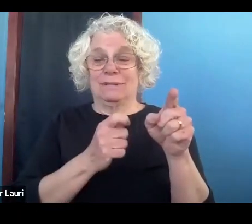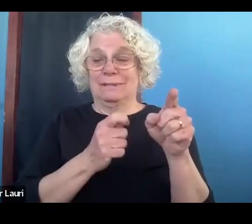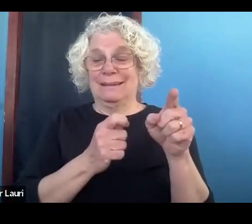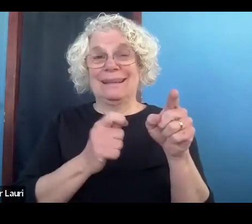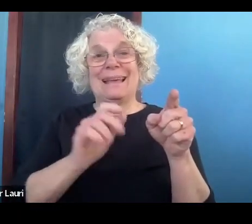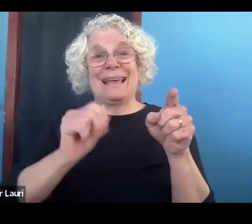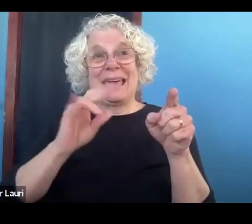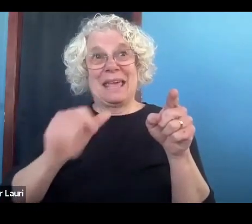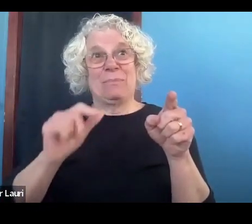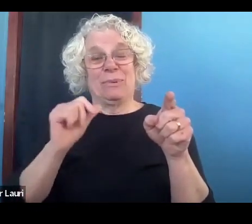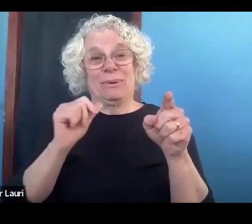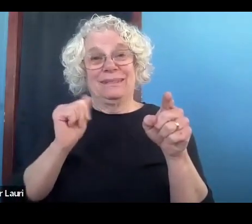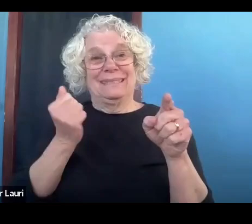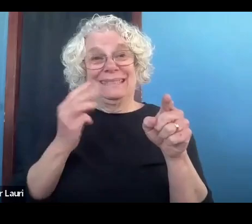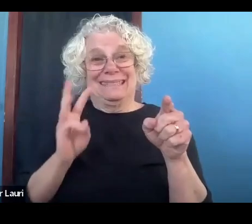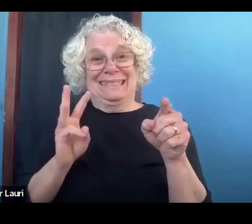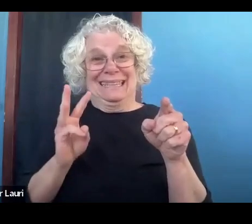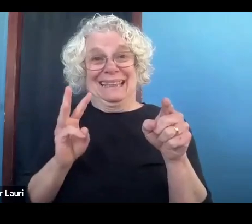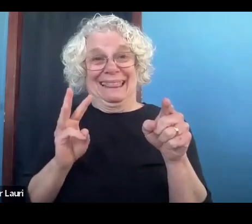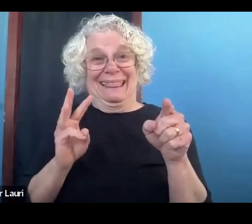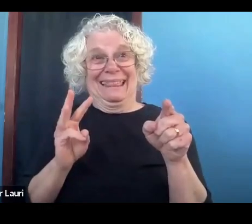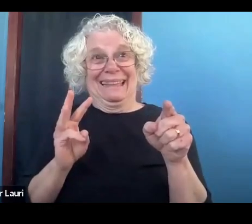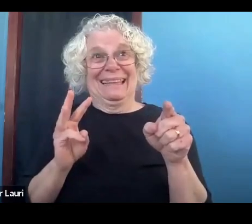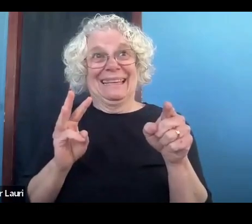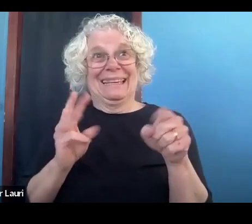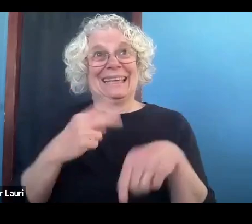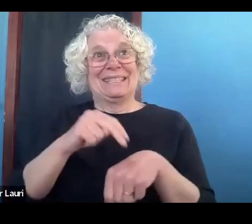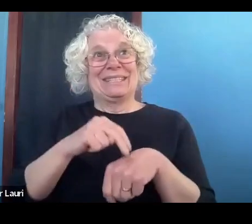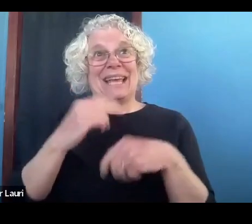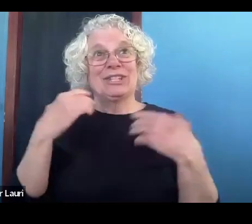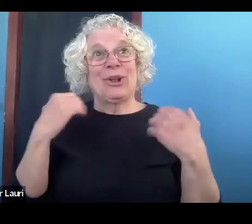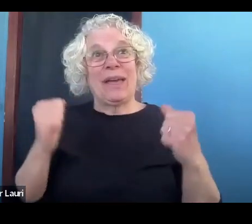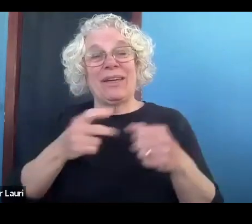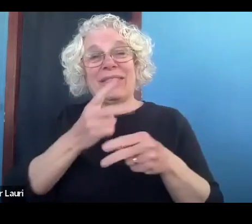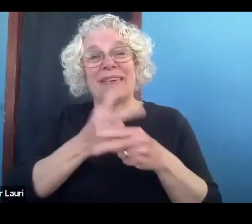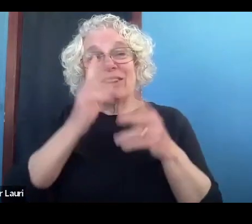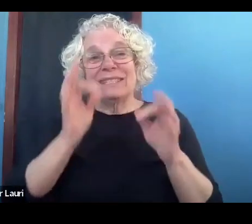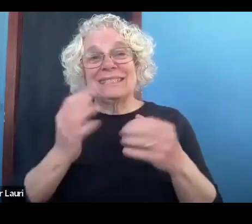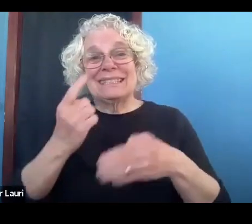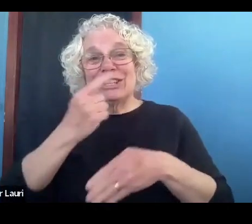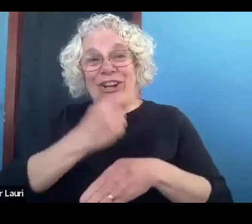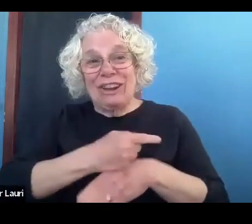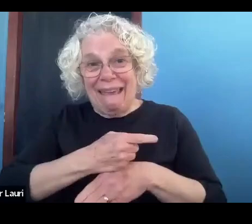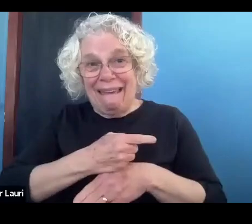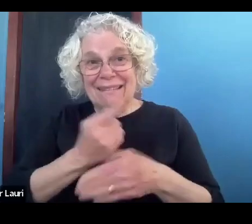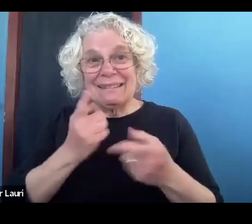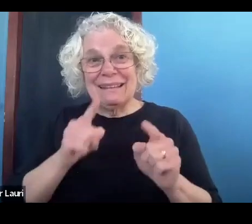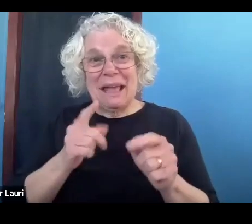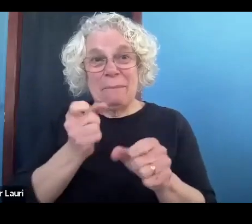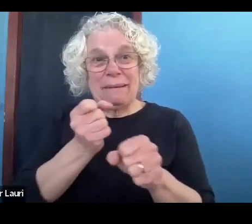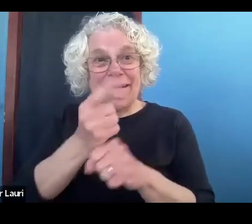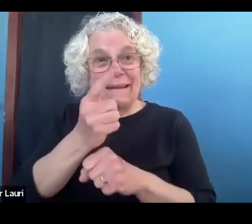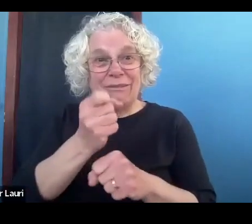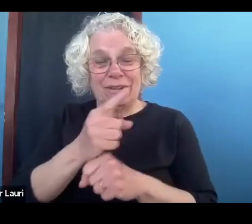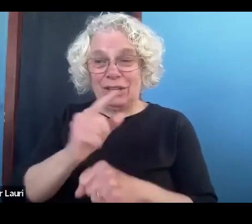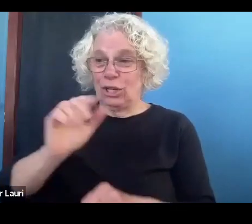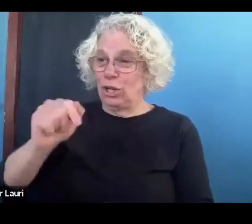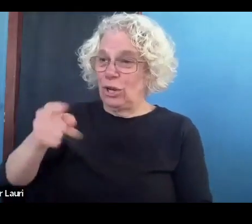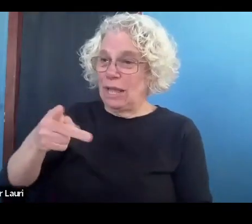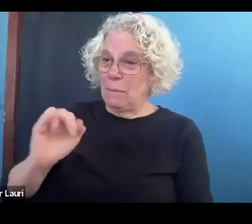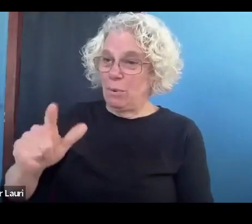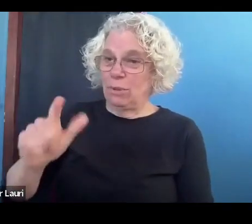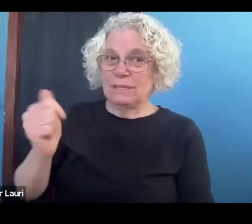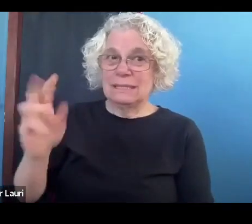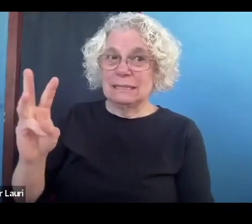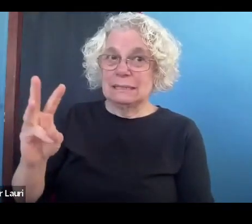Healthcare Decisions Day. National Healthcare Decisions Day is recognized each year on April 16th, the